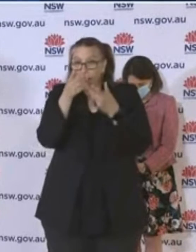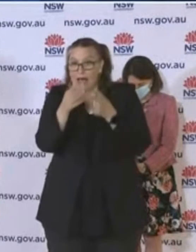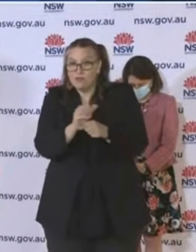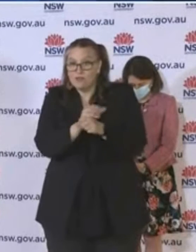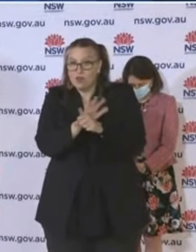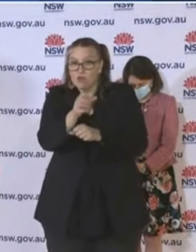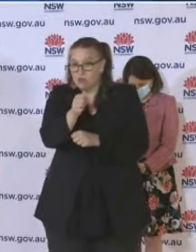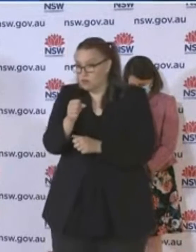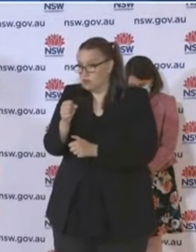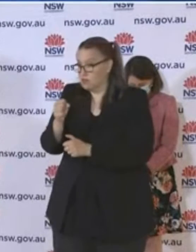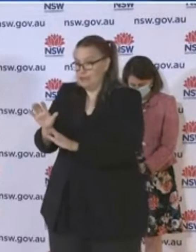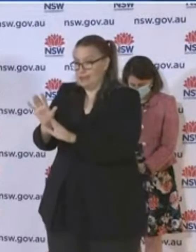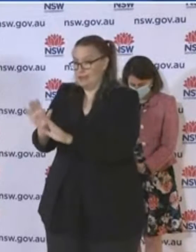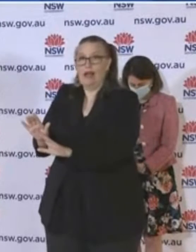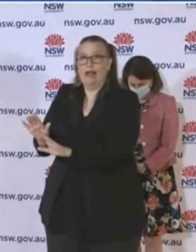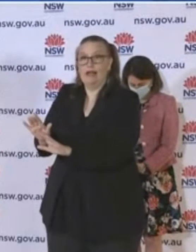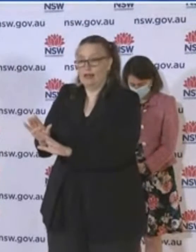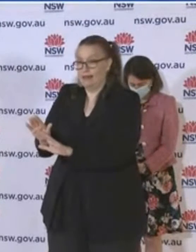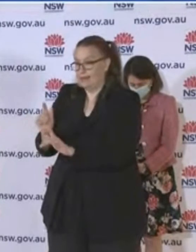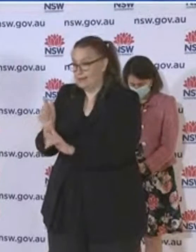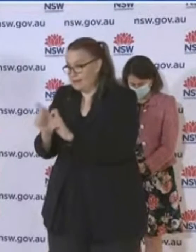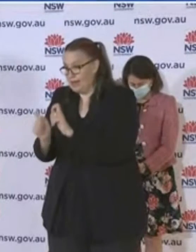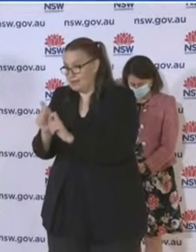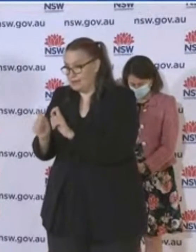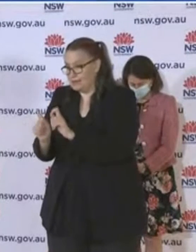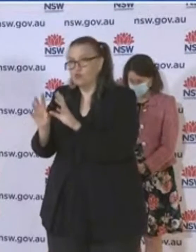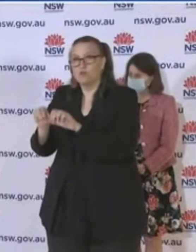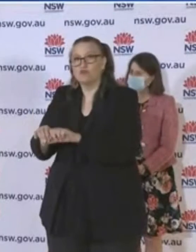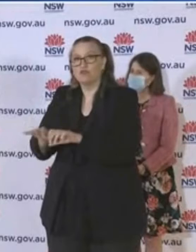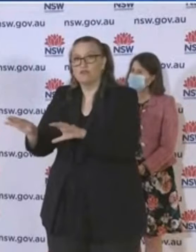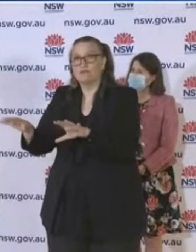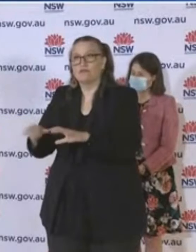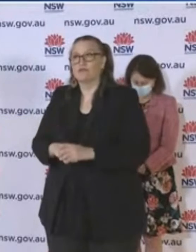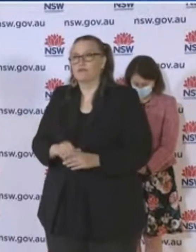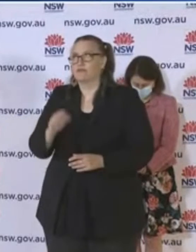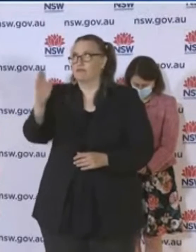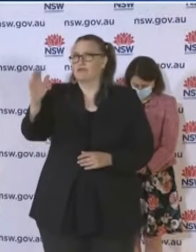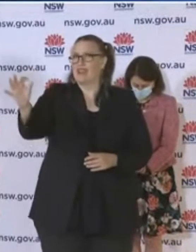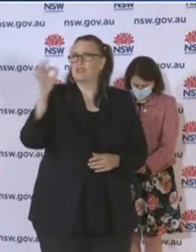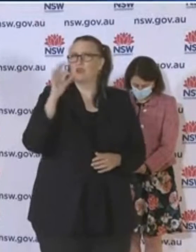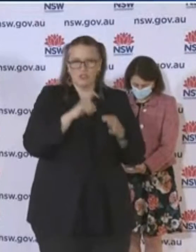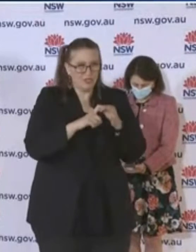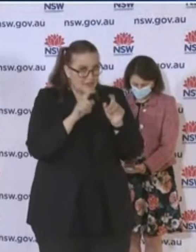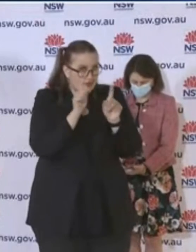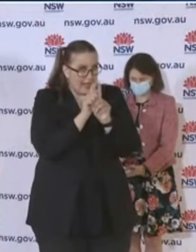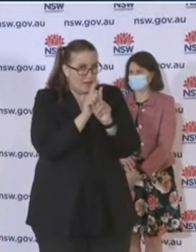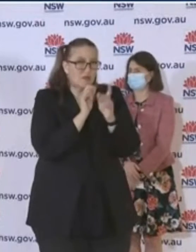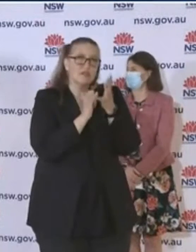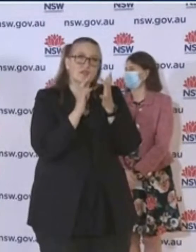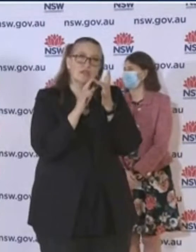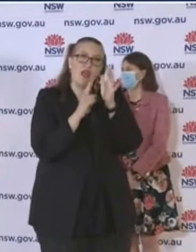and vaccinations are in place to minimise further spread. Do we know? Just to follow up here, Ash, same Silverwater prison as